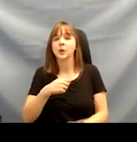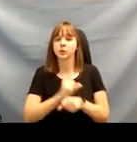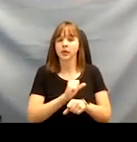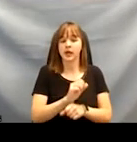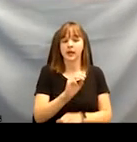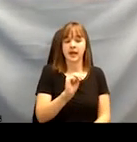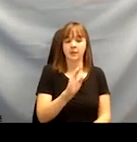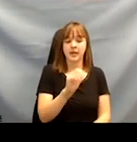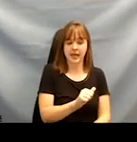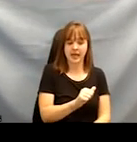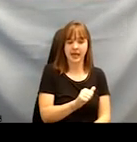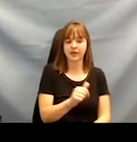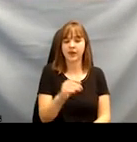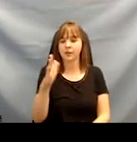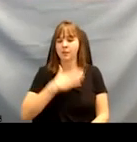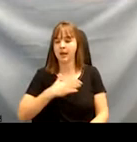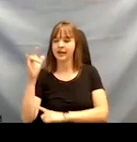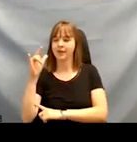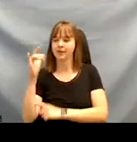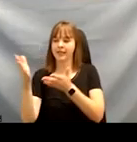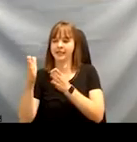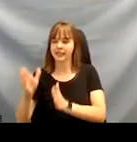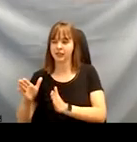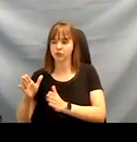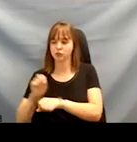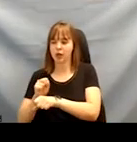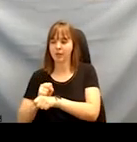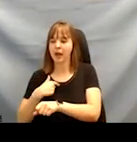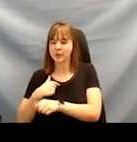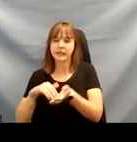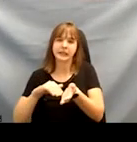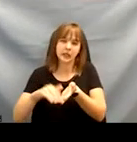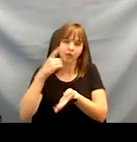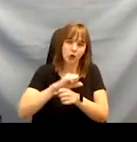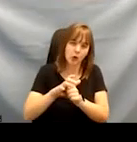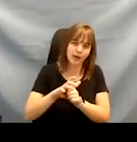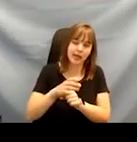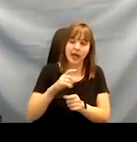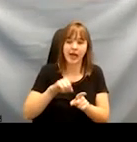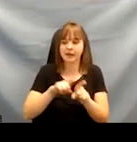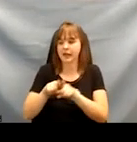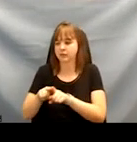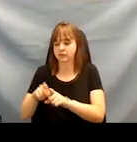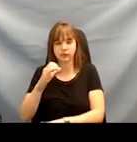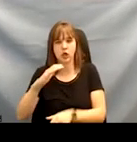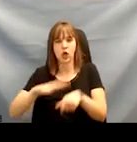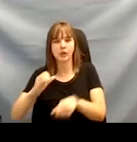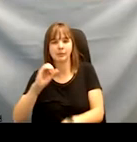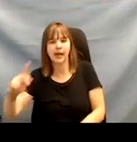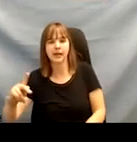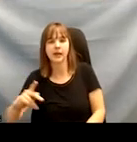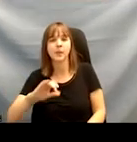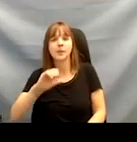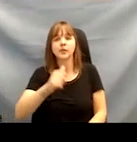MBA program. So I got really, really busy. Another one of my co-founders had a baby. The other co-founder,